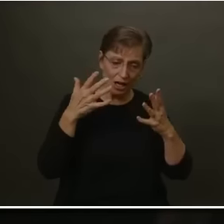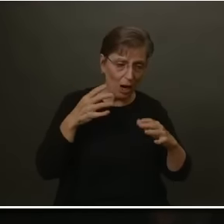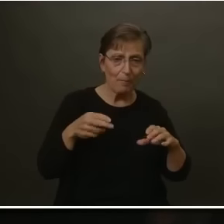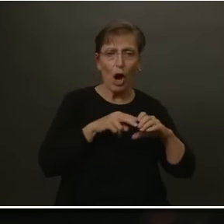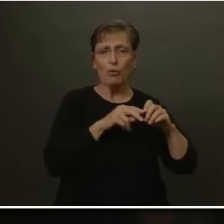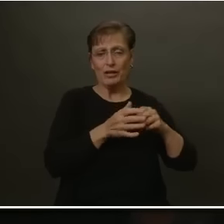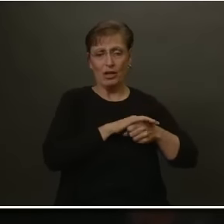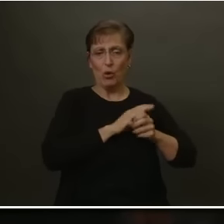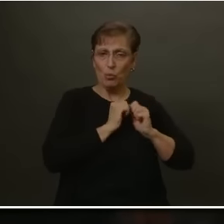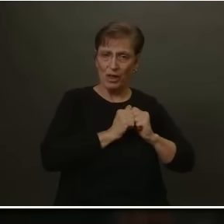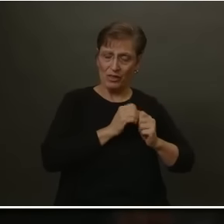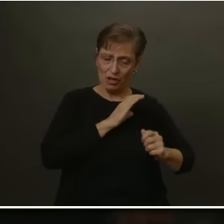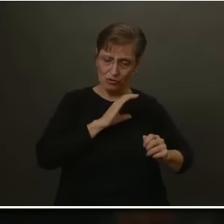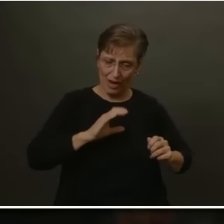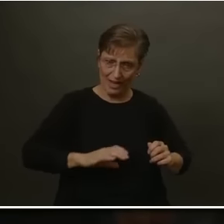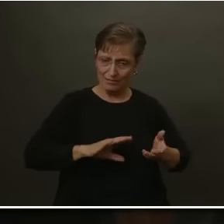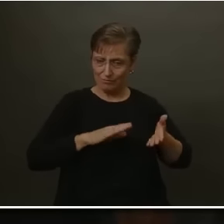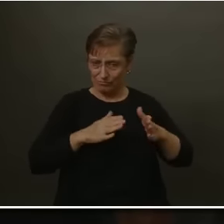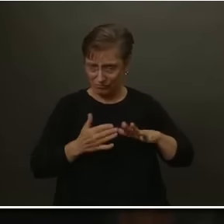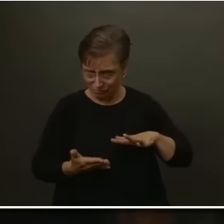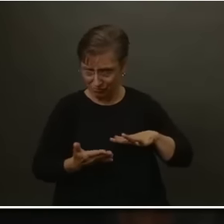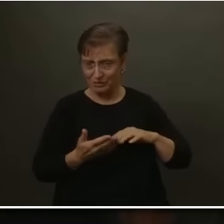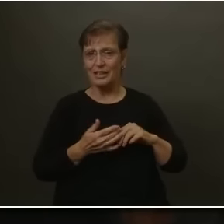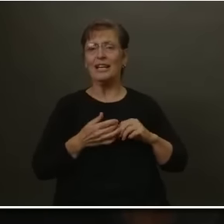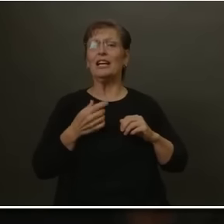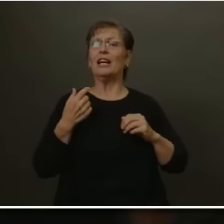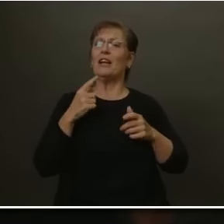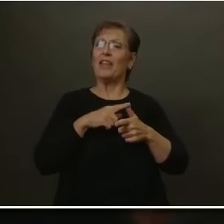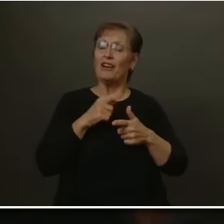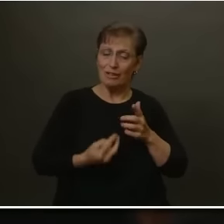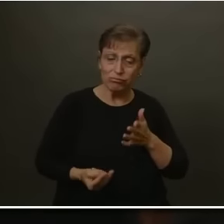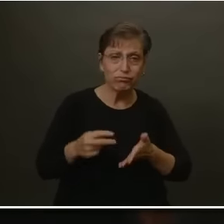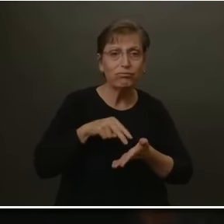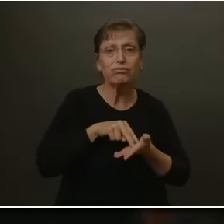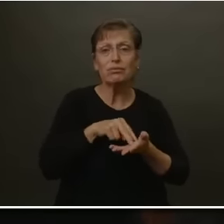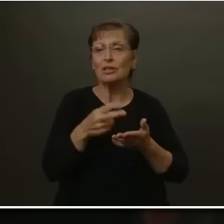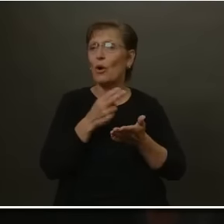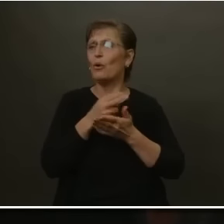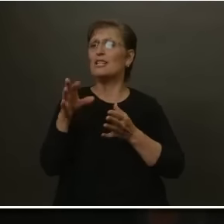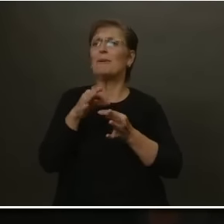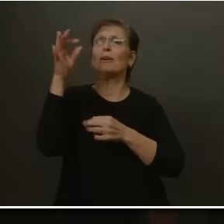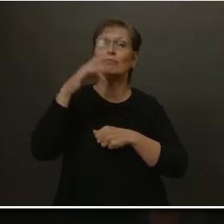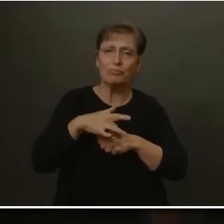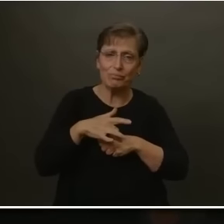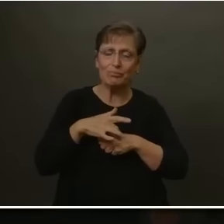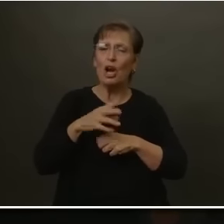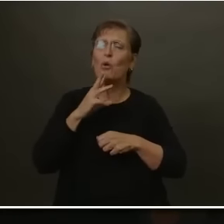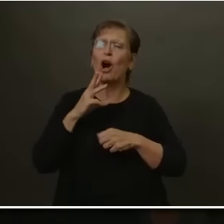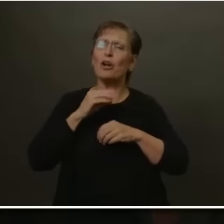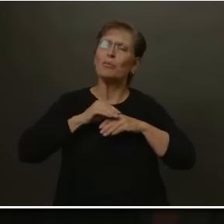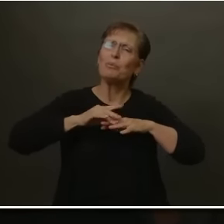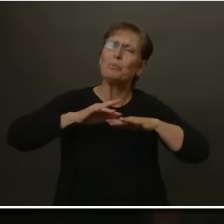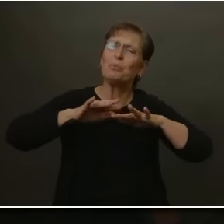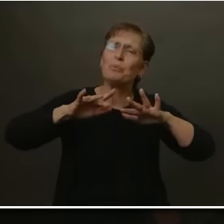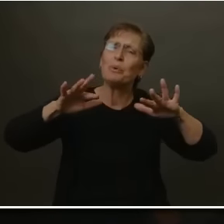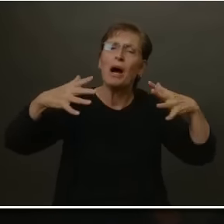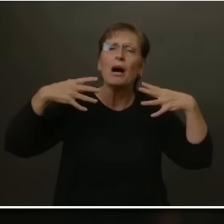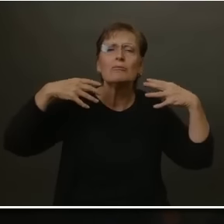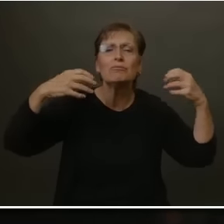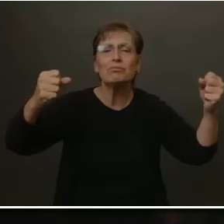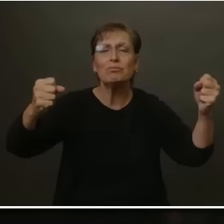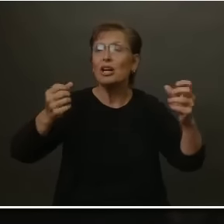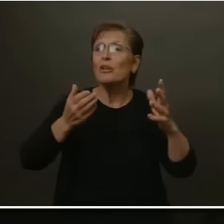his resurrection. Through it, we are reborn by the Holy Spirit. Therefore, in joyful obedience to your Son, we